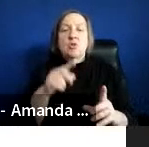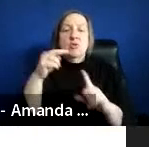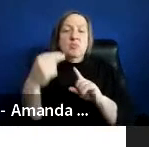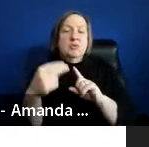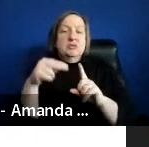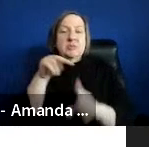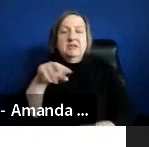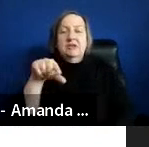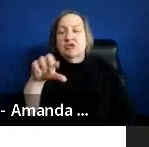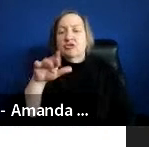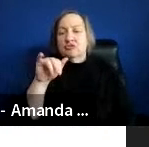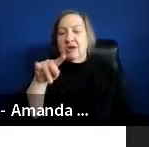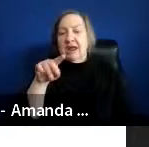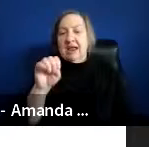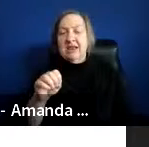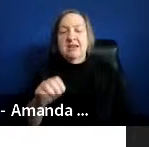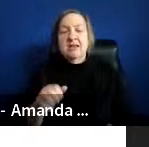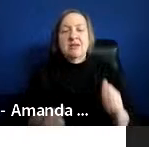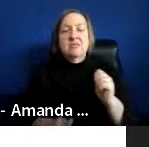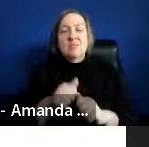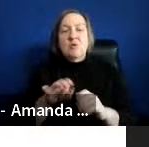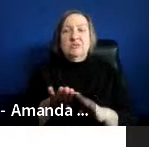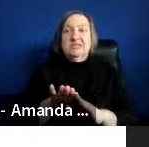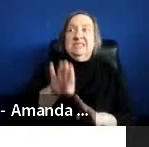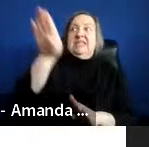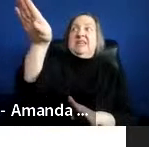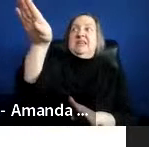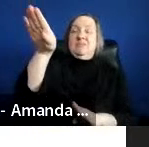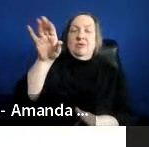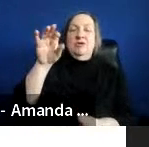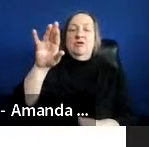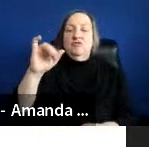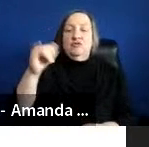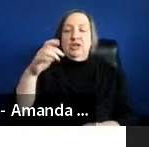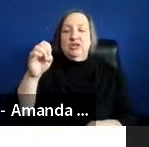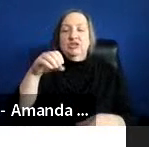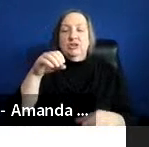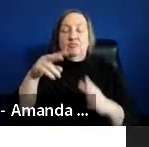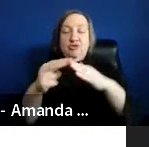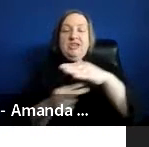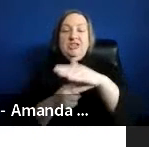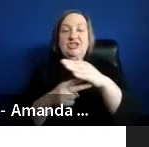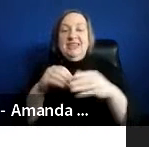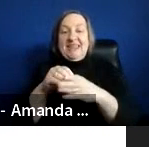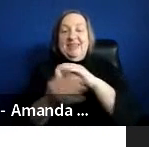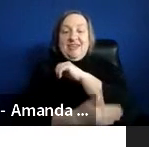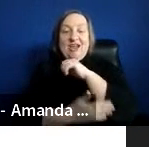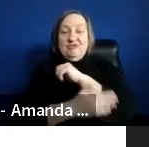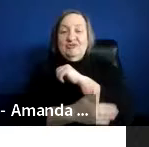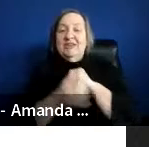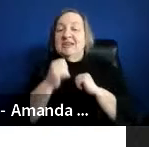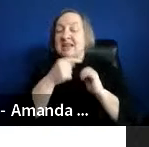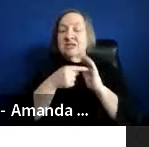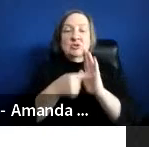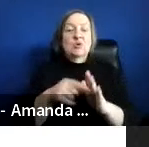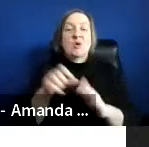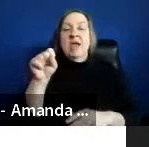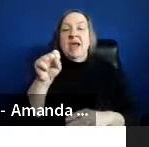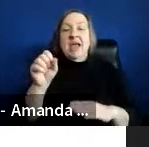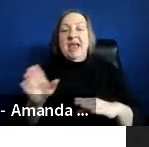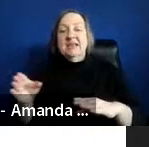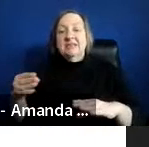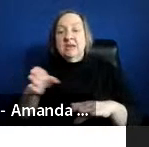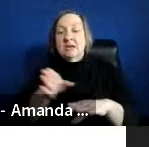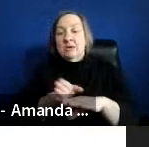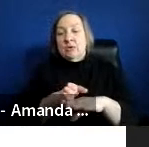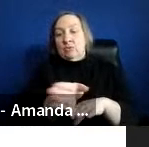grade. It would be one of the steepest bridges in the country. It would be the steepest bridge in the country. It doesn't show the S-curve coming off into